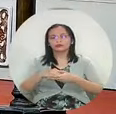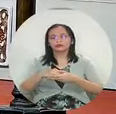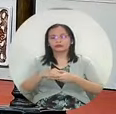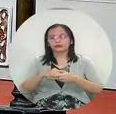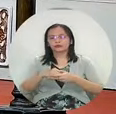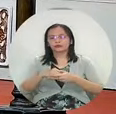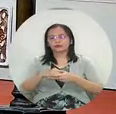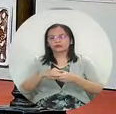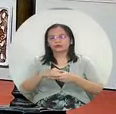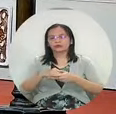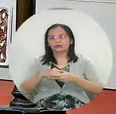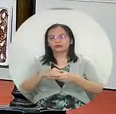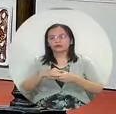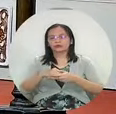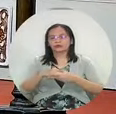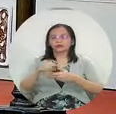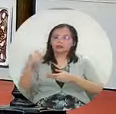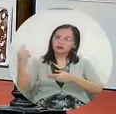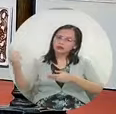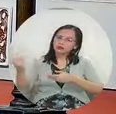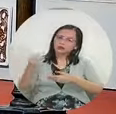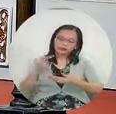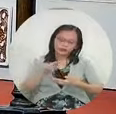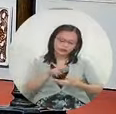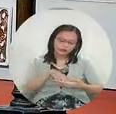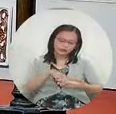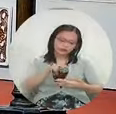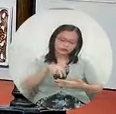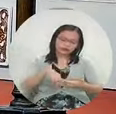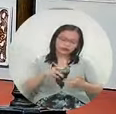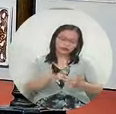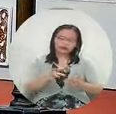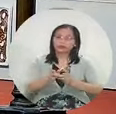Sige ka nagbasa, Giyod. Sige nagbasa.